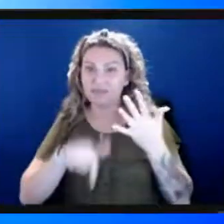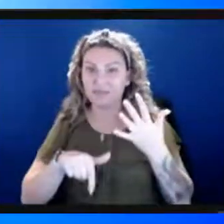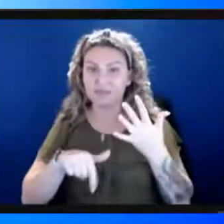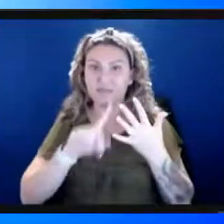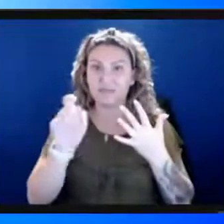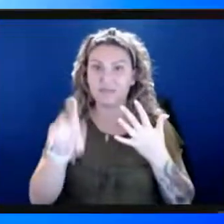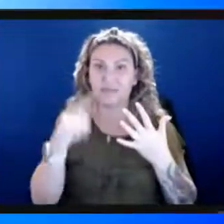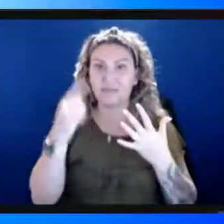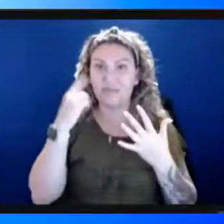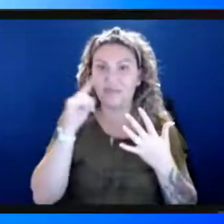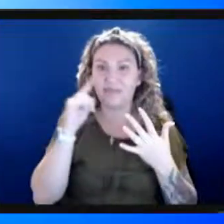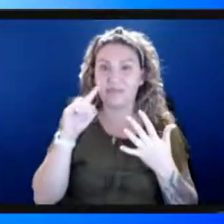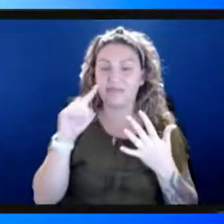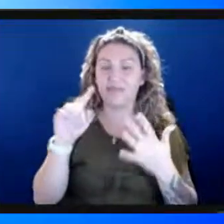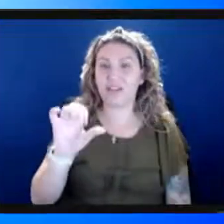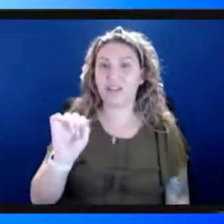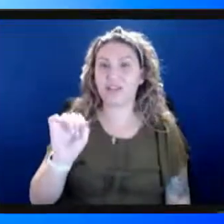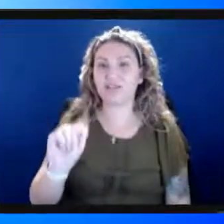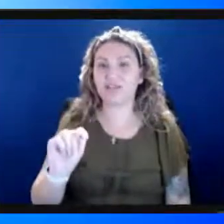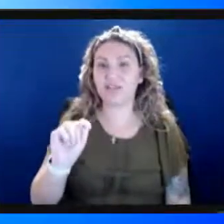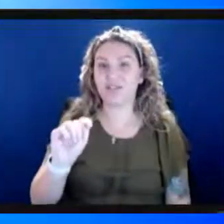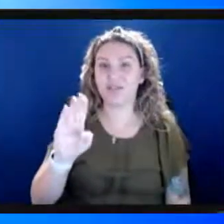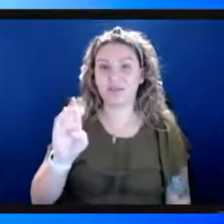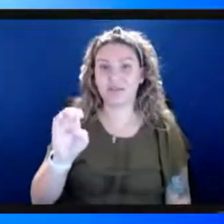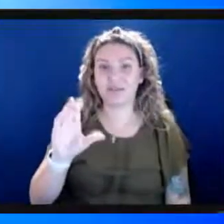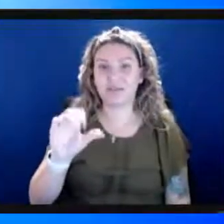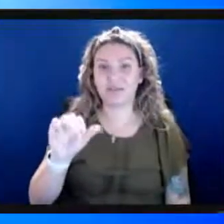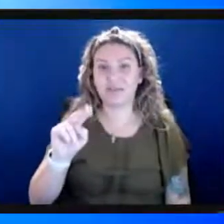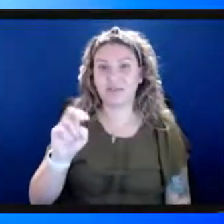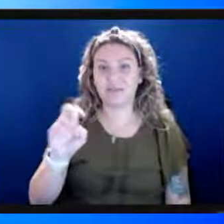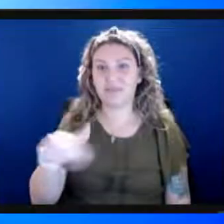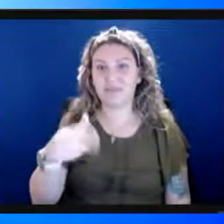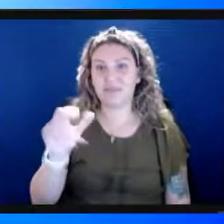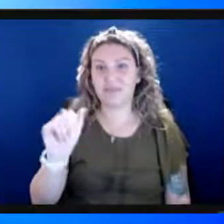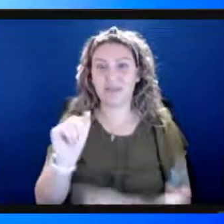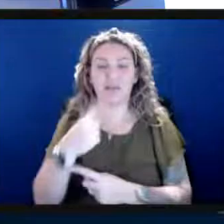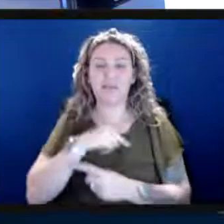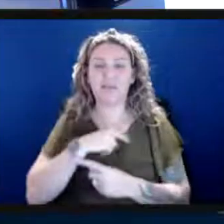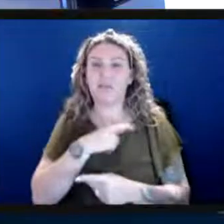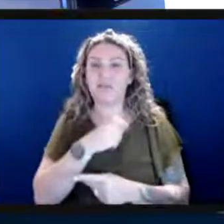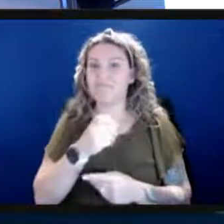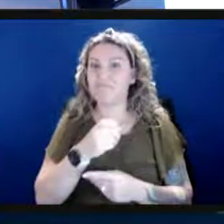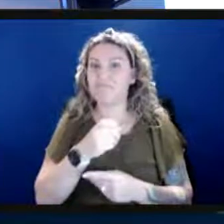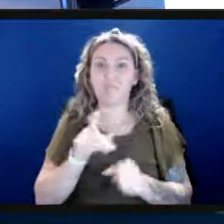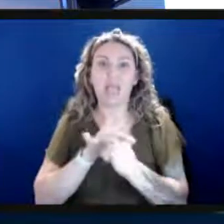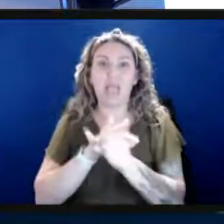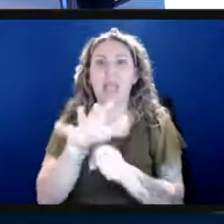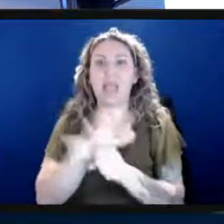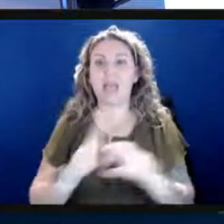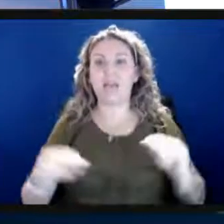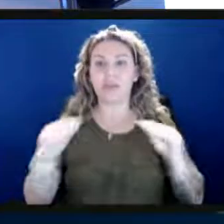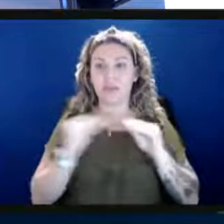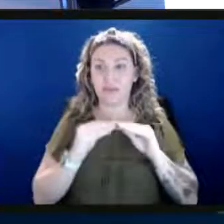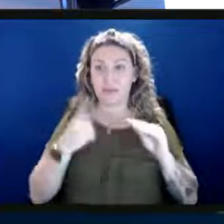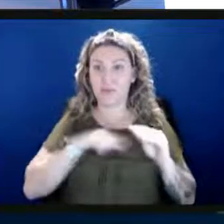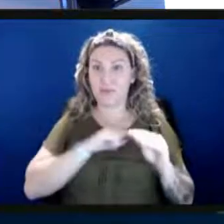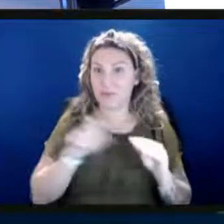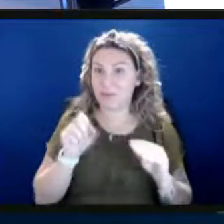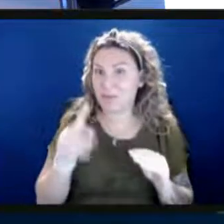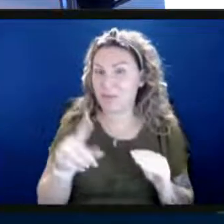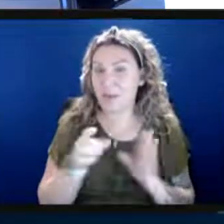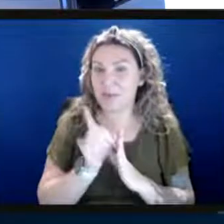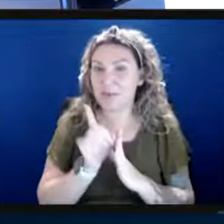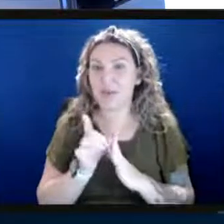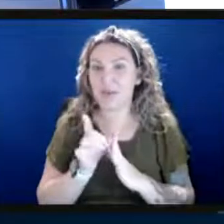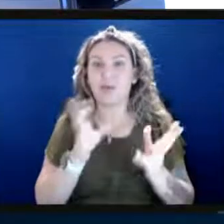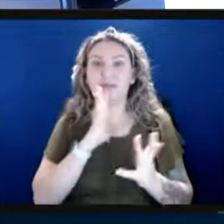as well, in addition to our doctors. So when you come back to me, we'll have plenty more. All right, and we will be right back. I just want to talk about this